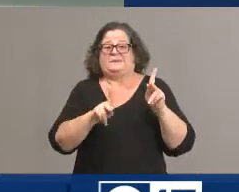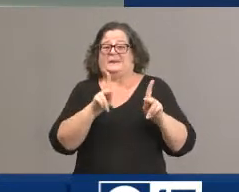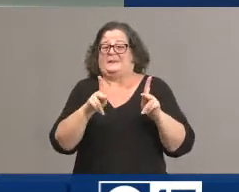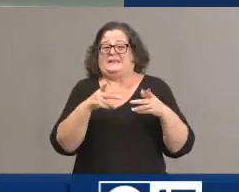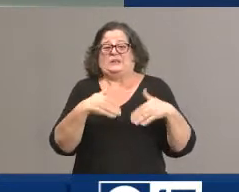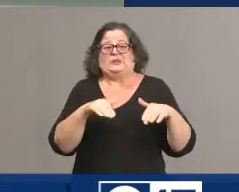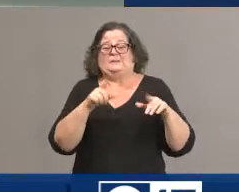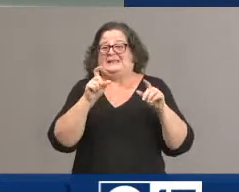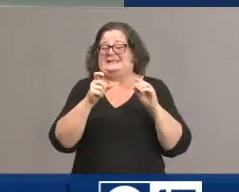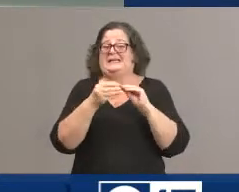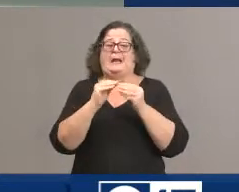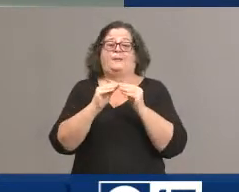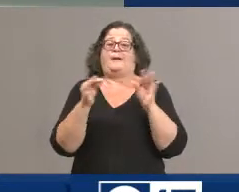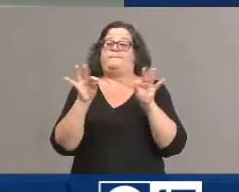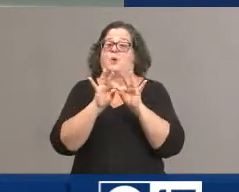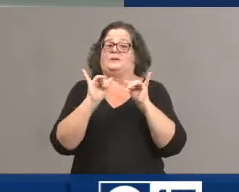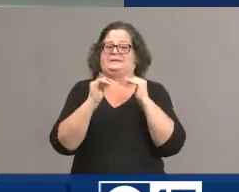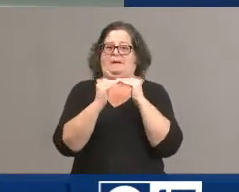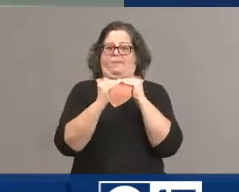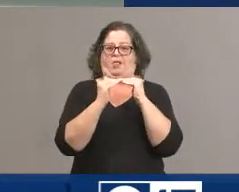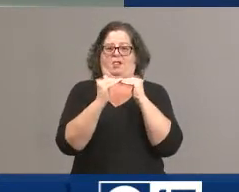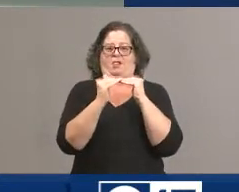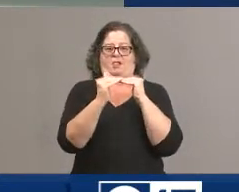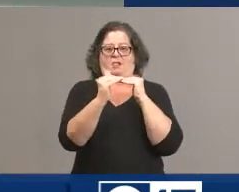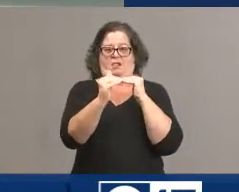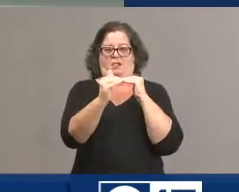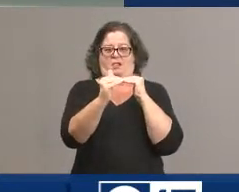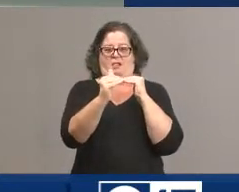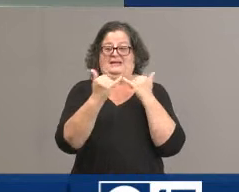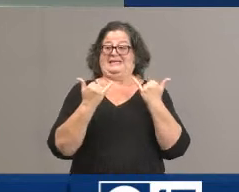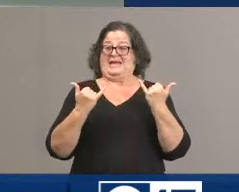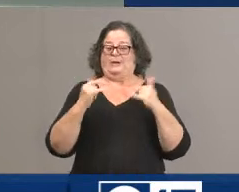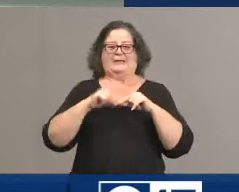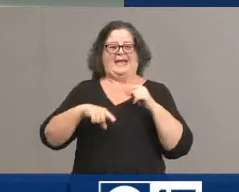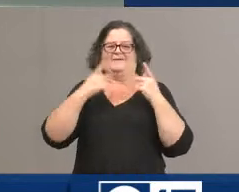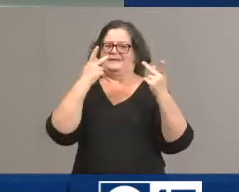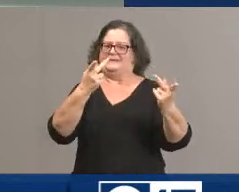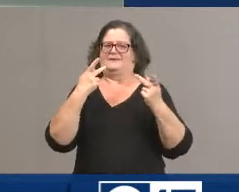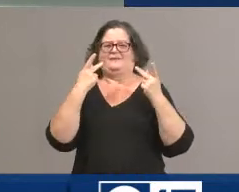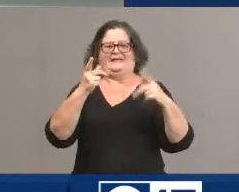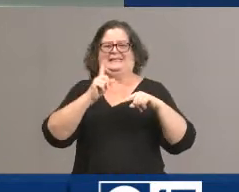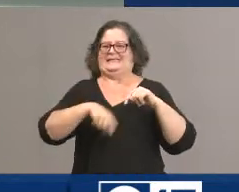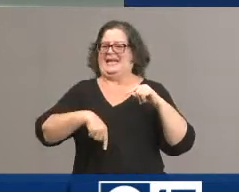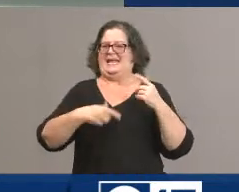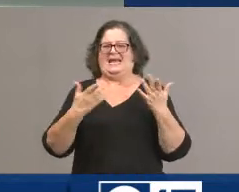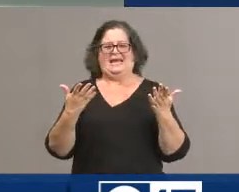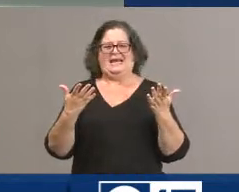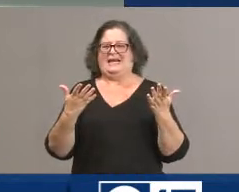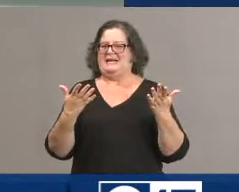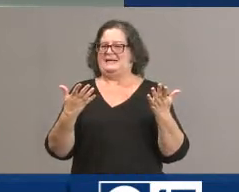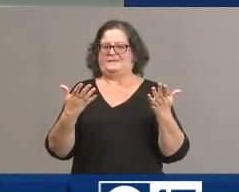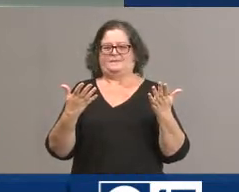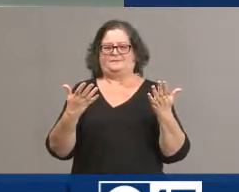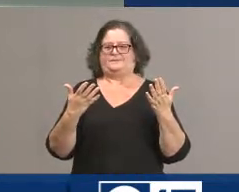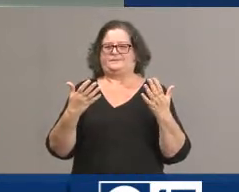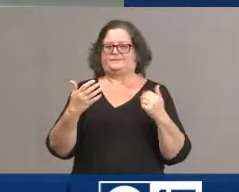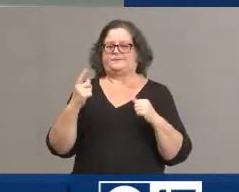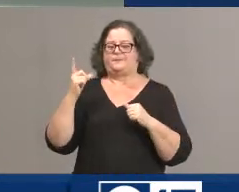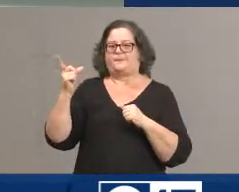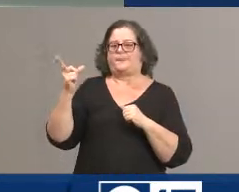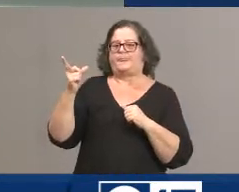interim, we are going to be sending $10,000 per facility so they can